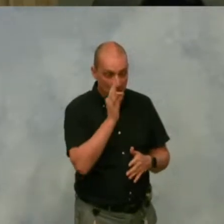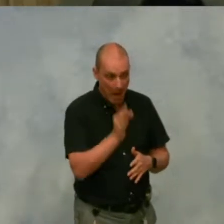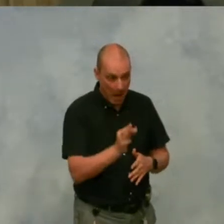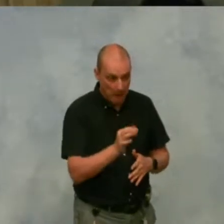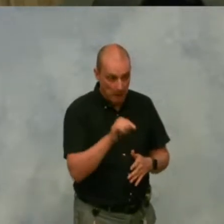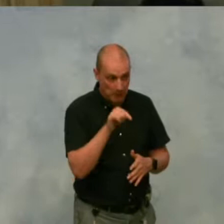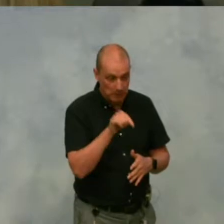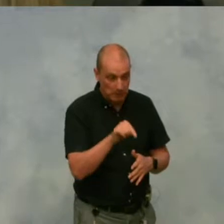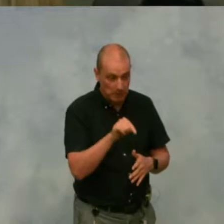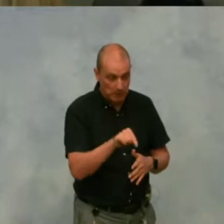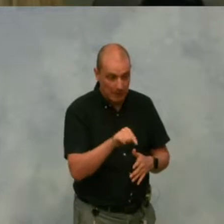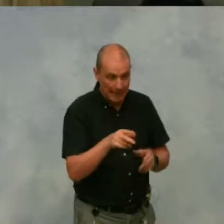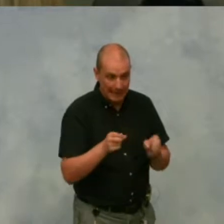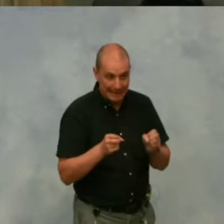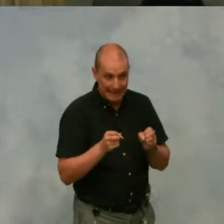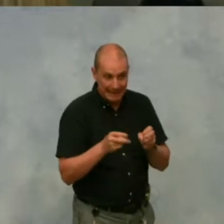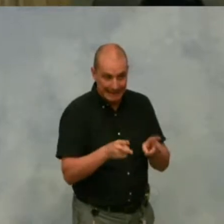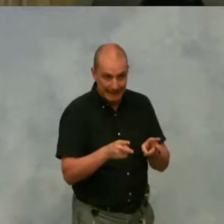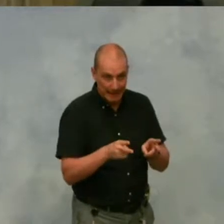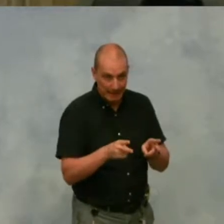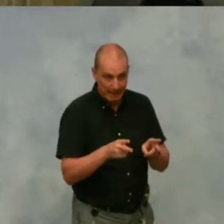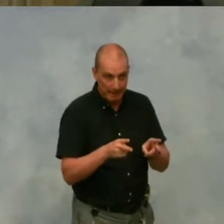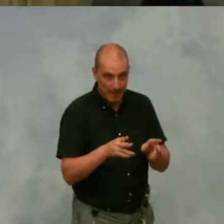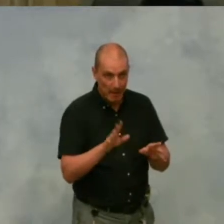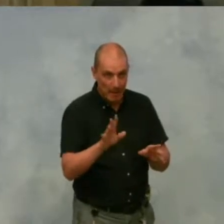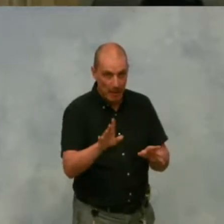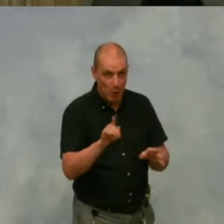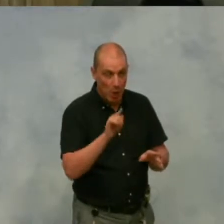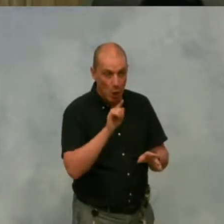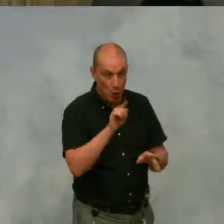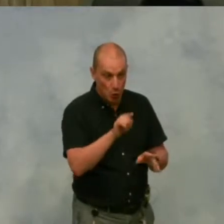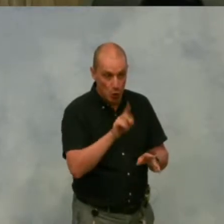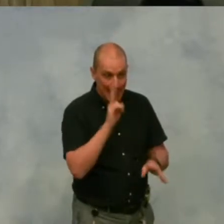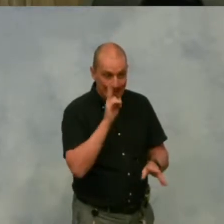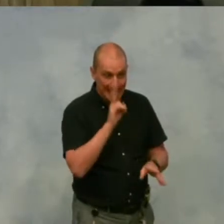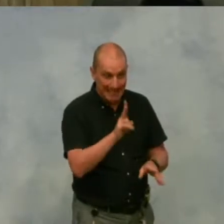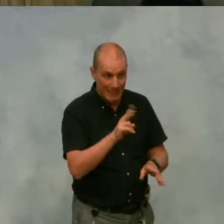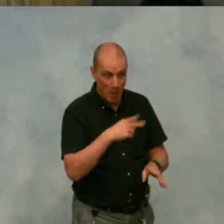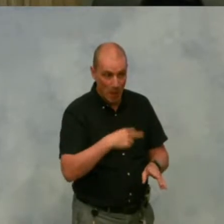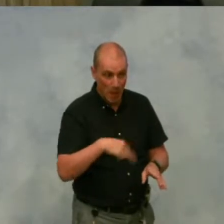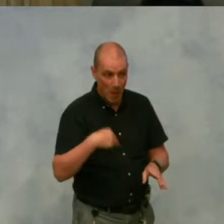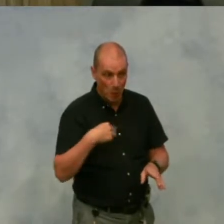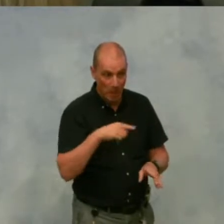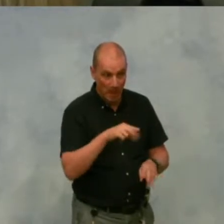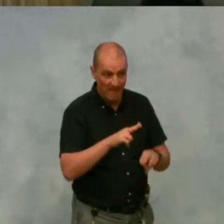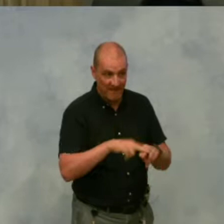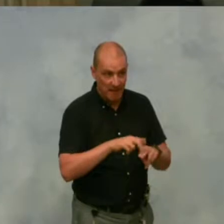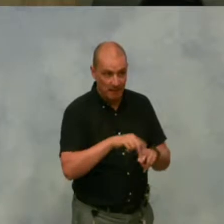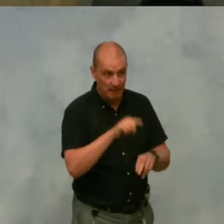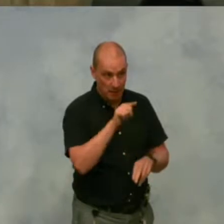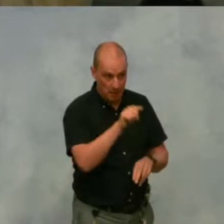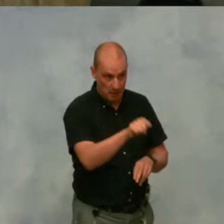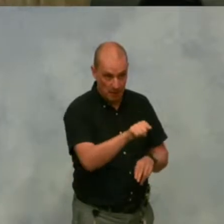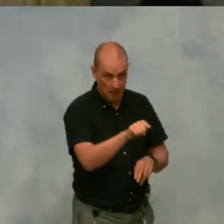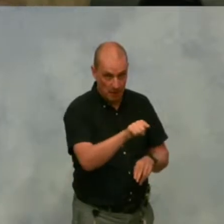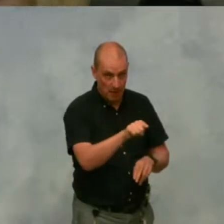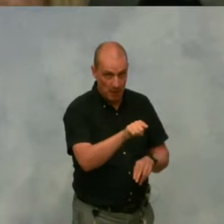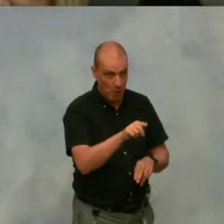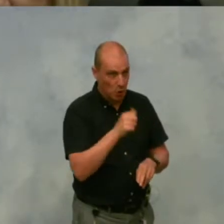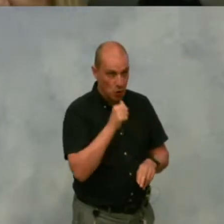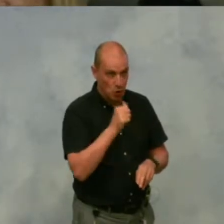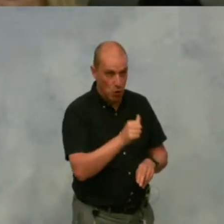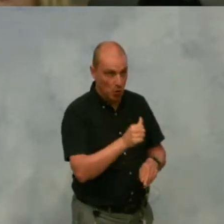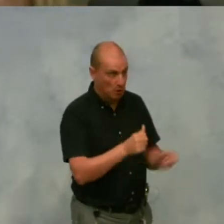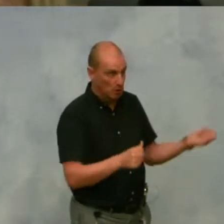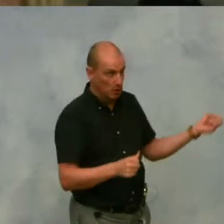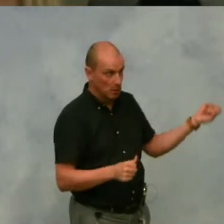if people have noticed that when Councillor Ferguson is on screen, he's not on screen. And